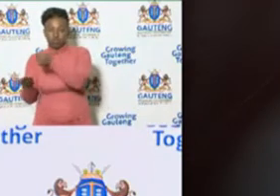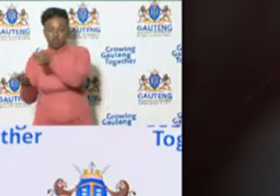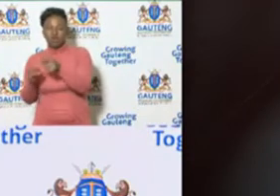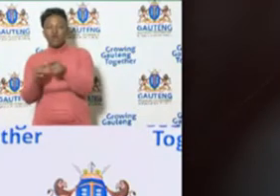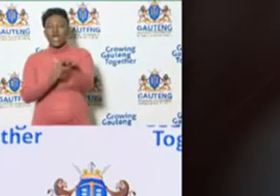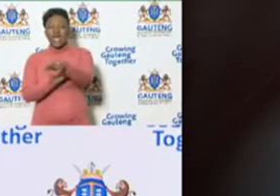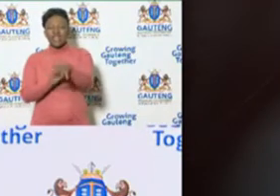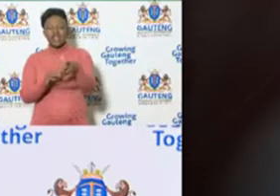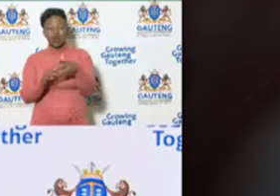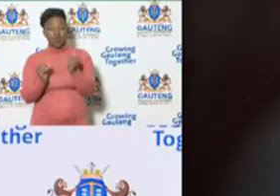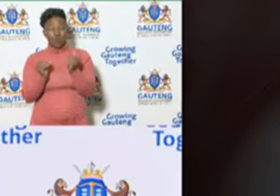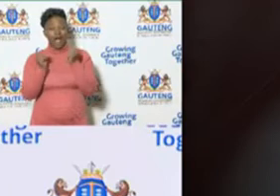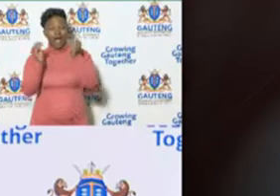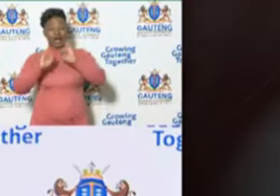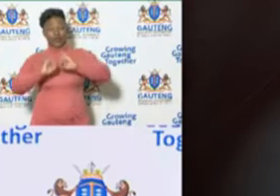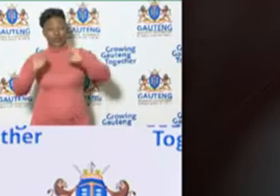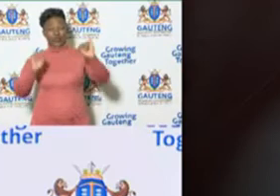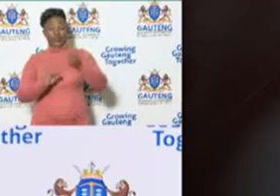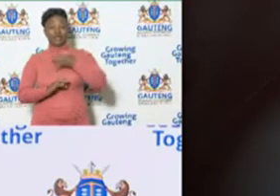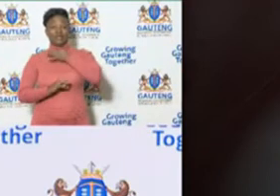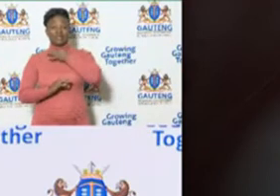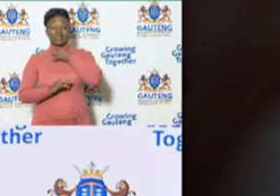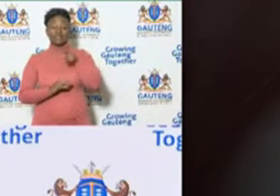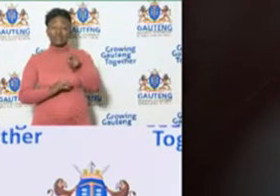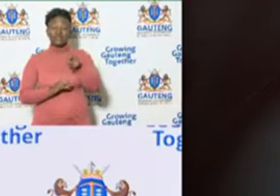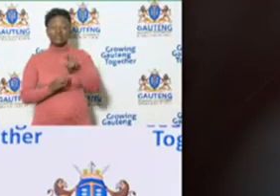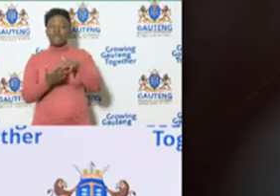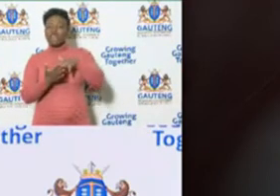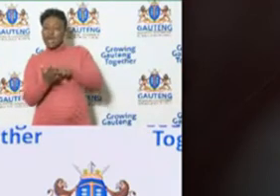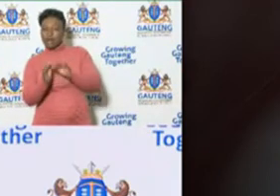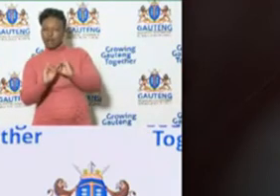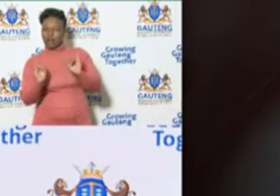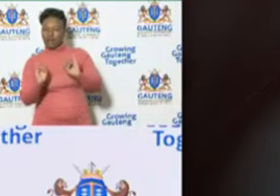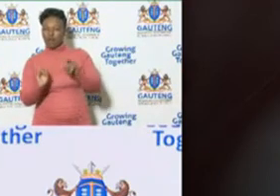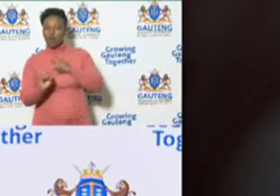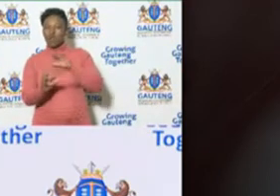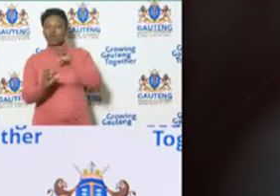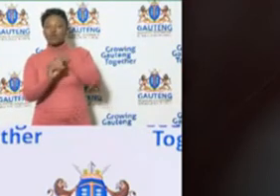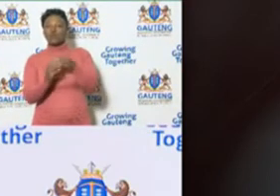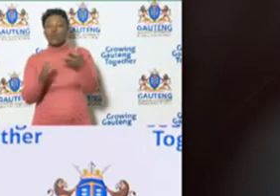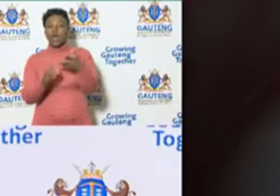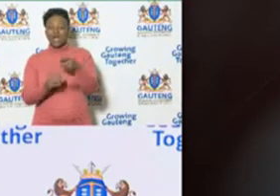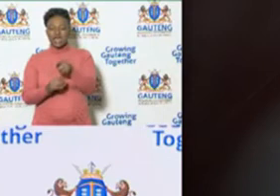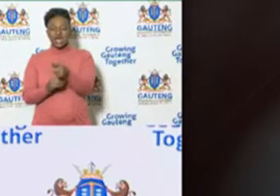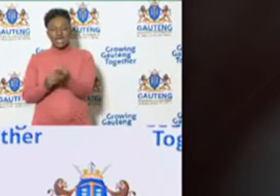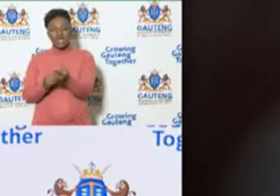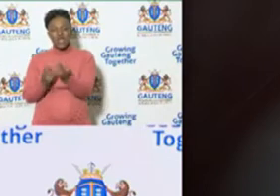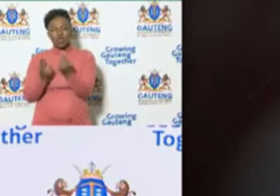and areas of vulnerability, including where we are now getting new cases